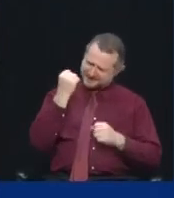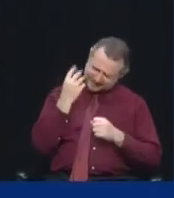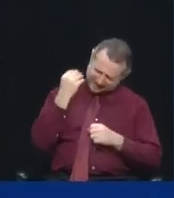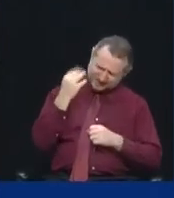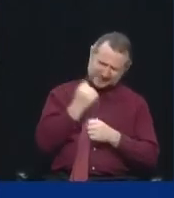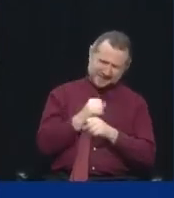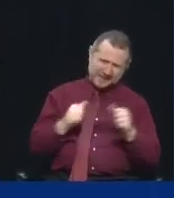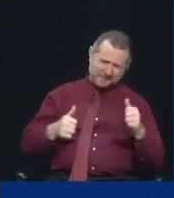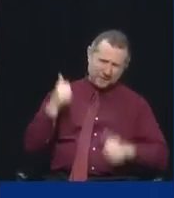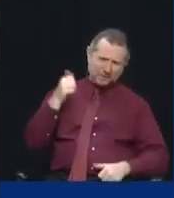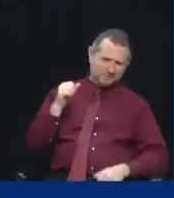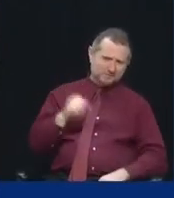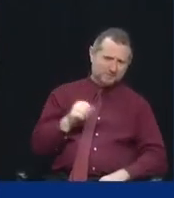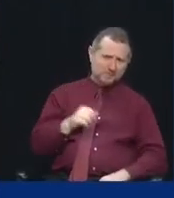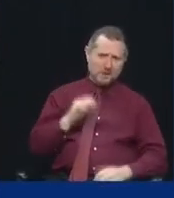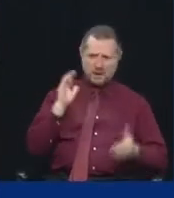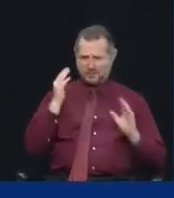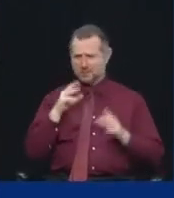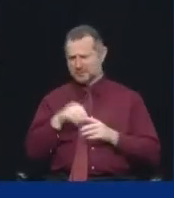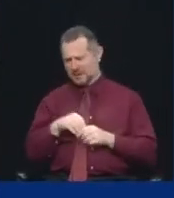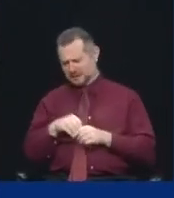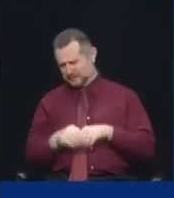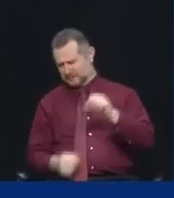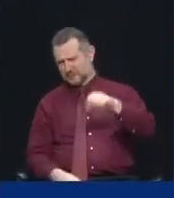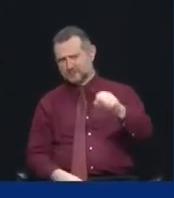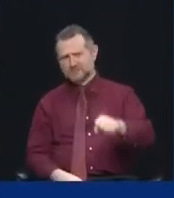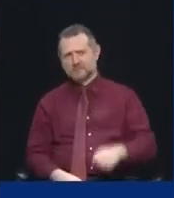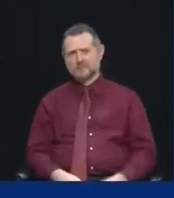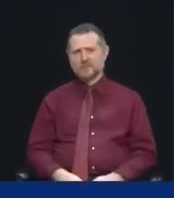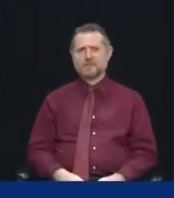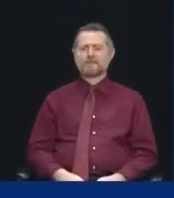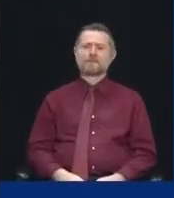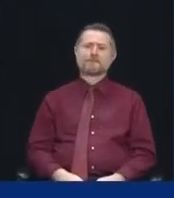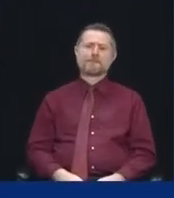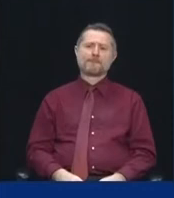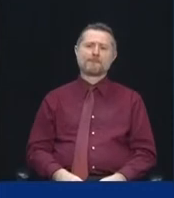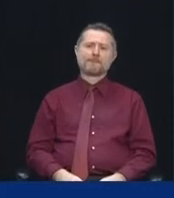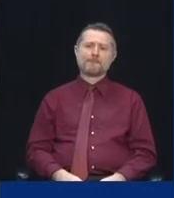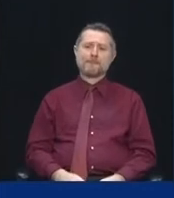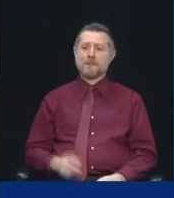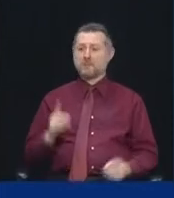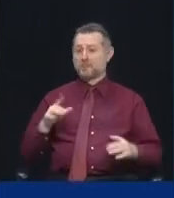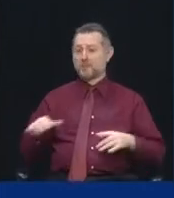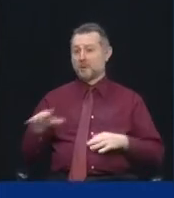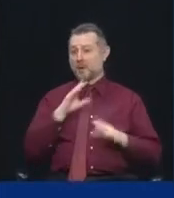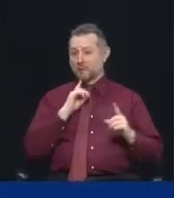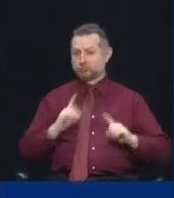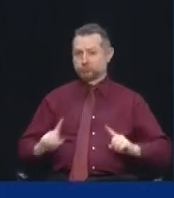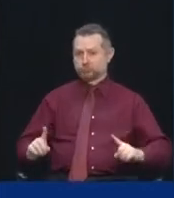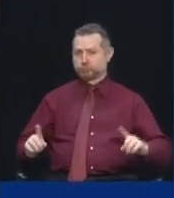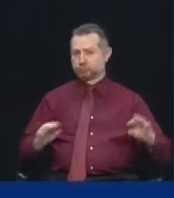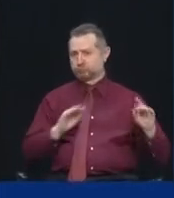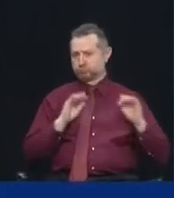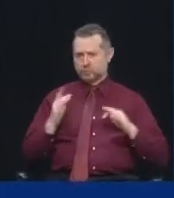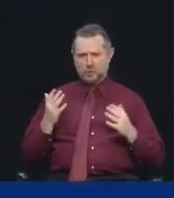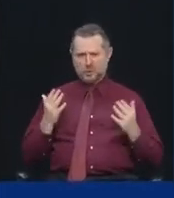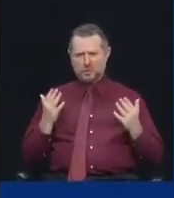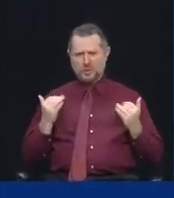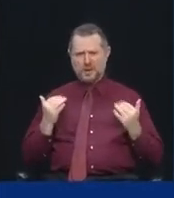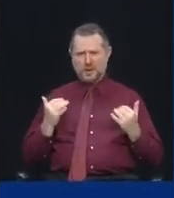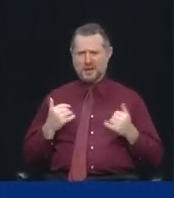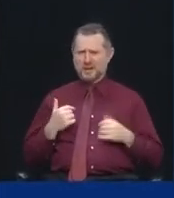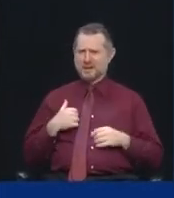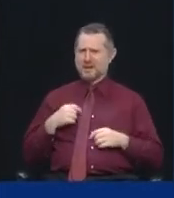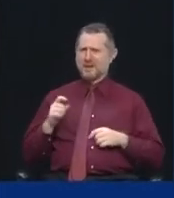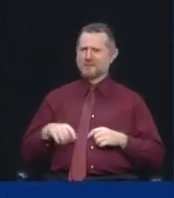indoors. That is true. You have people now talking about, why do we even need to